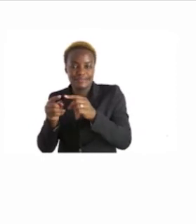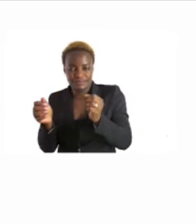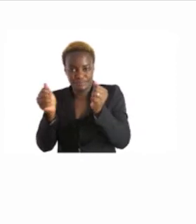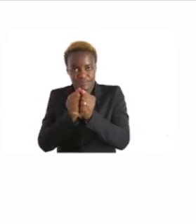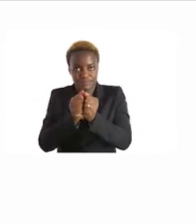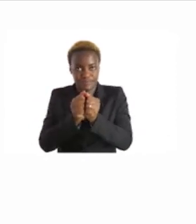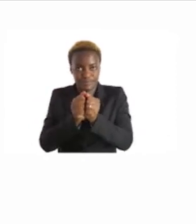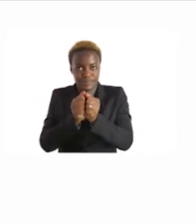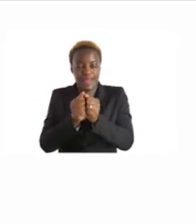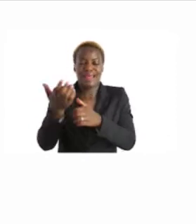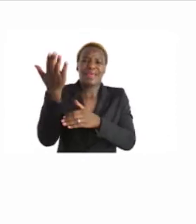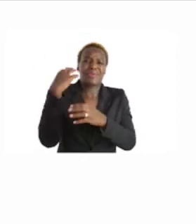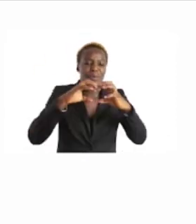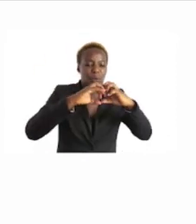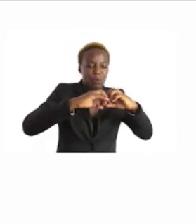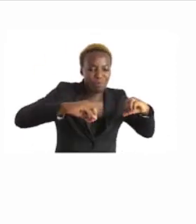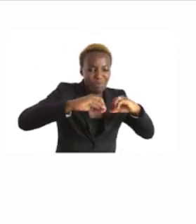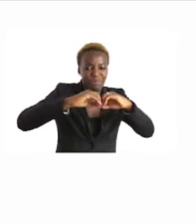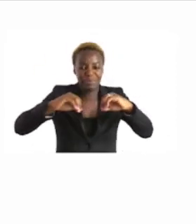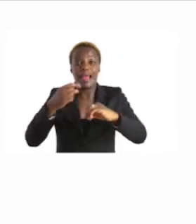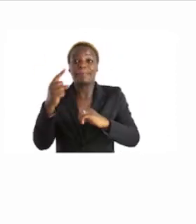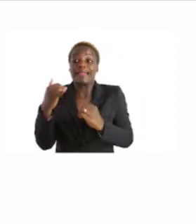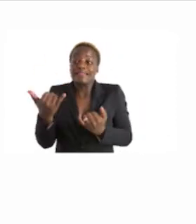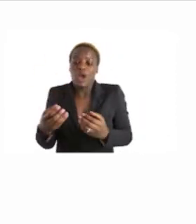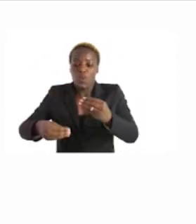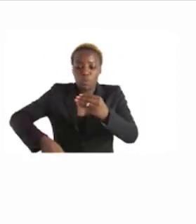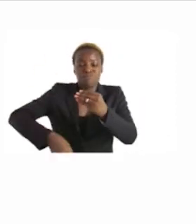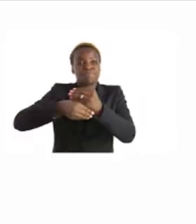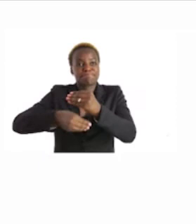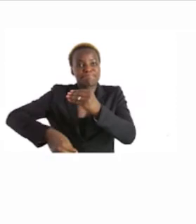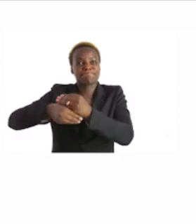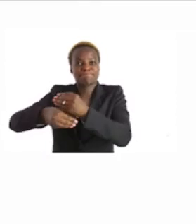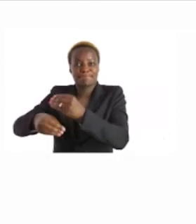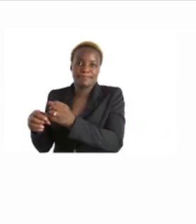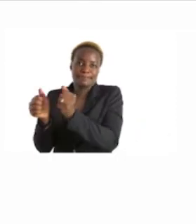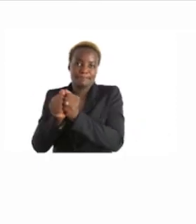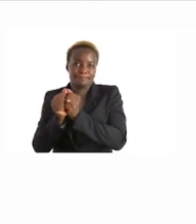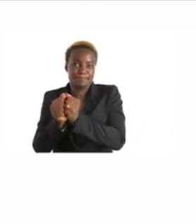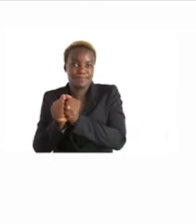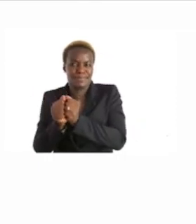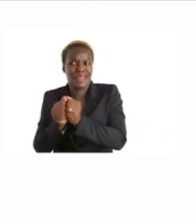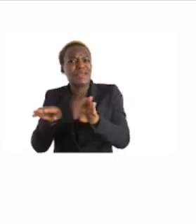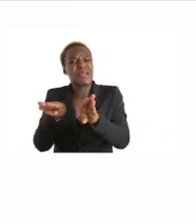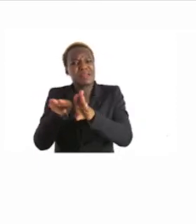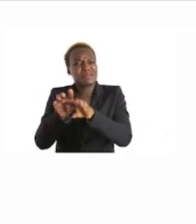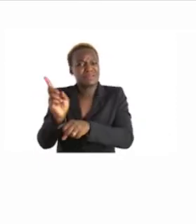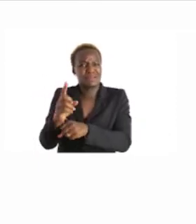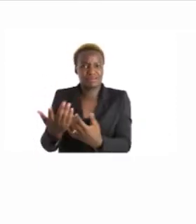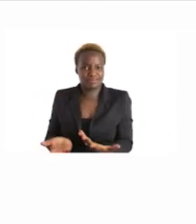the numbers. But this time, we have to build the numbers. All right, what do we do when we are building up the